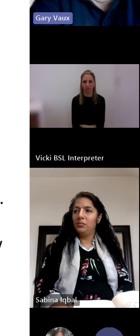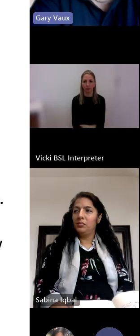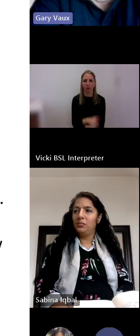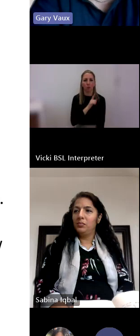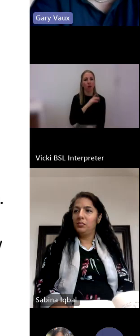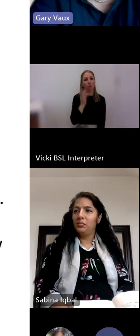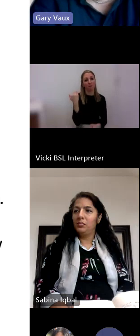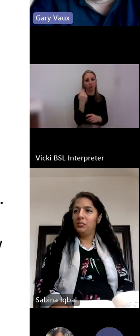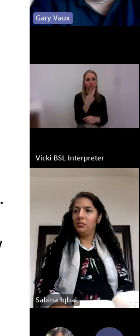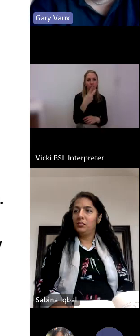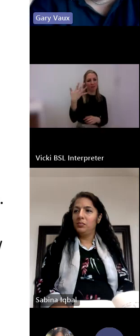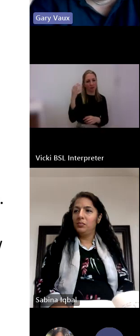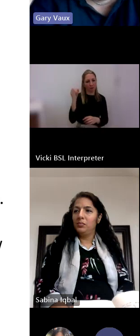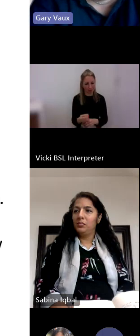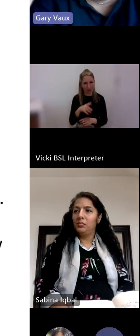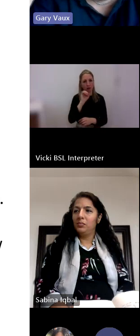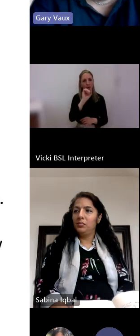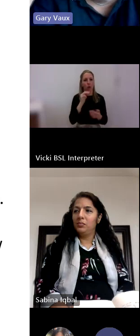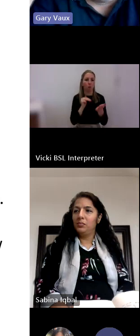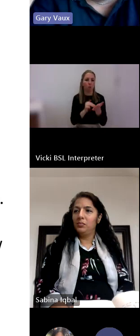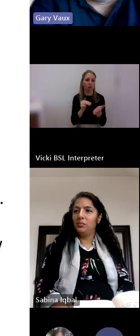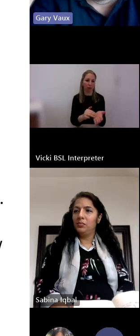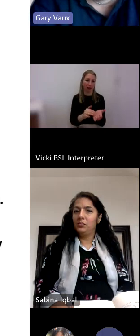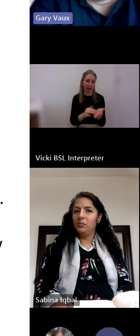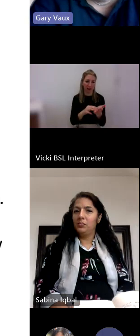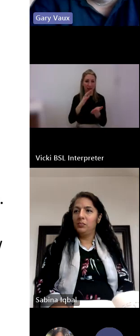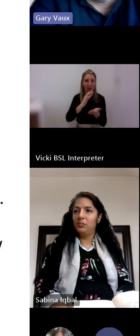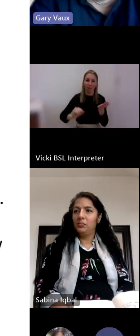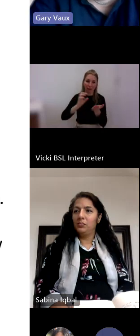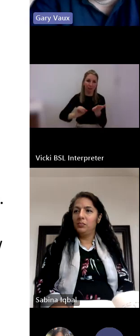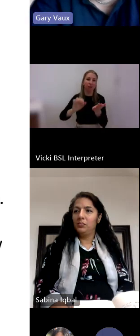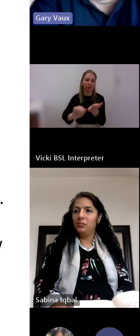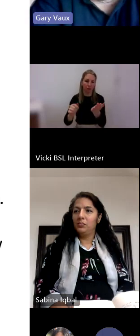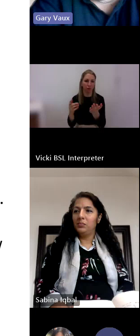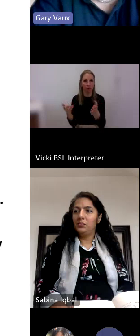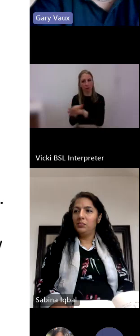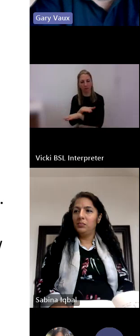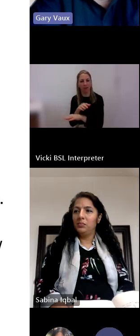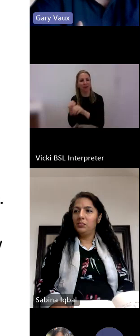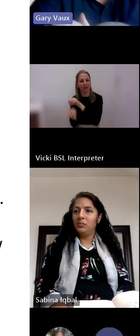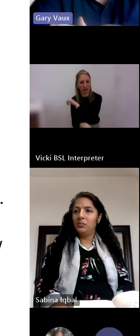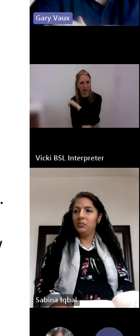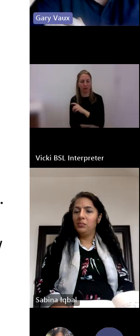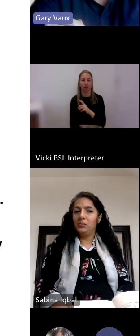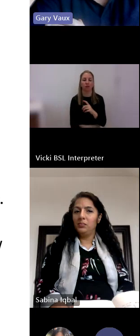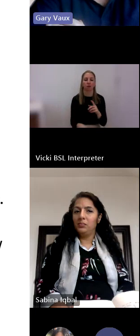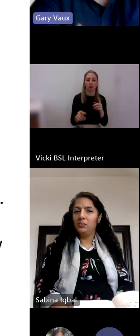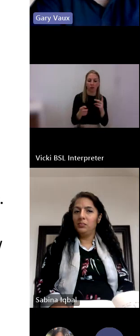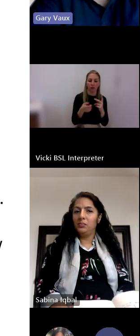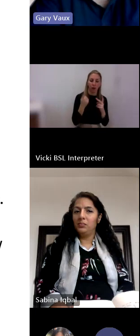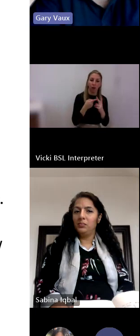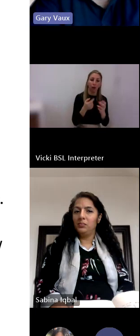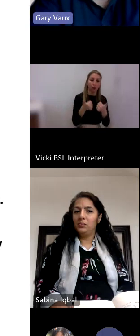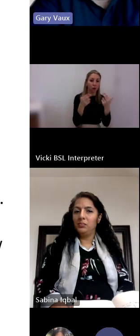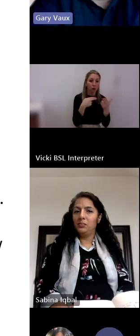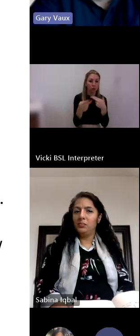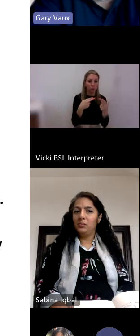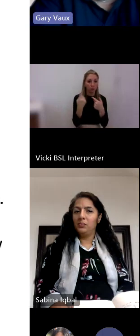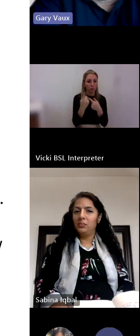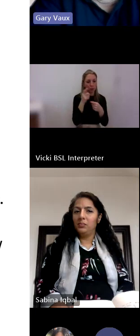25% of your monthly payment could be taken to repay debts. Good news for carers that they can